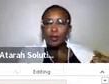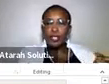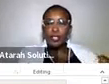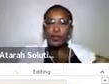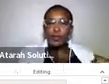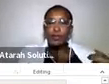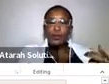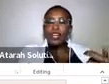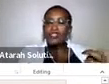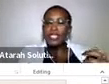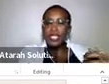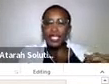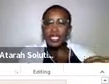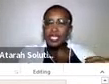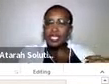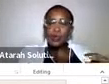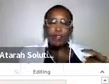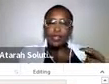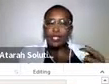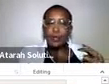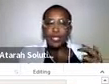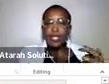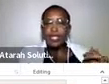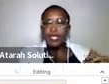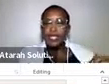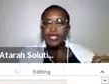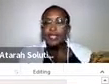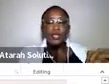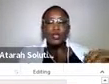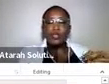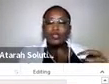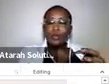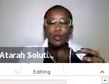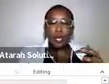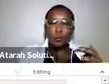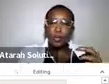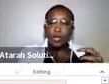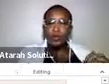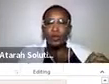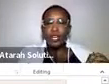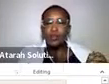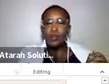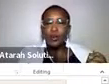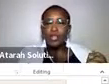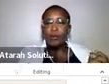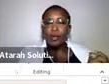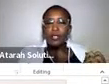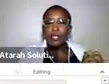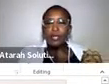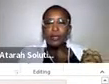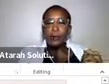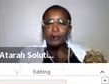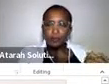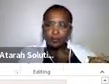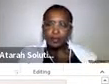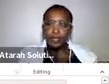to accommodate you. We have Saturday classes, we have weekday classes. So even if you're employed, you don't have to worry